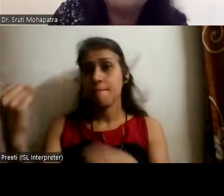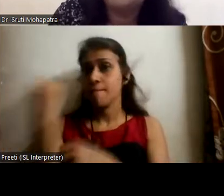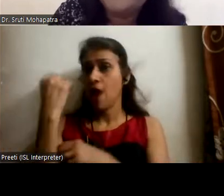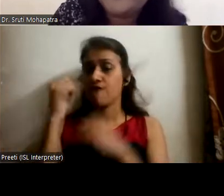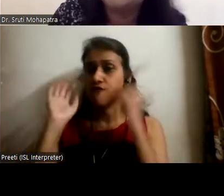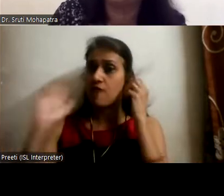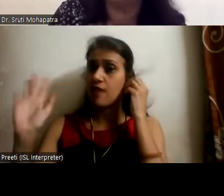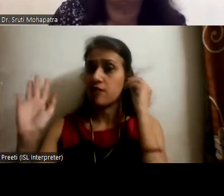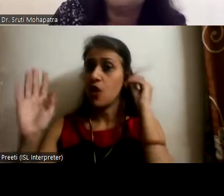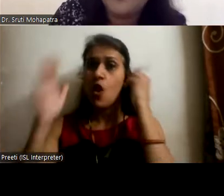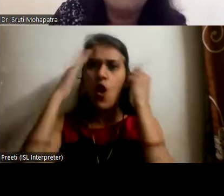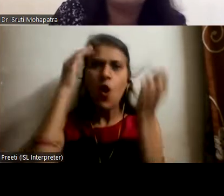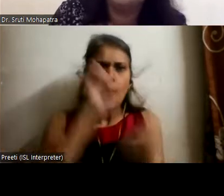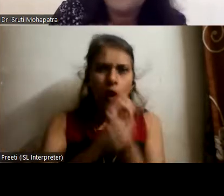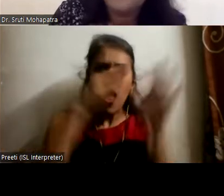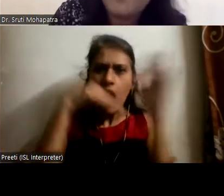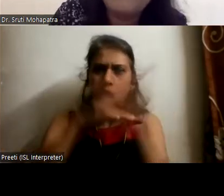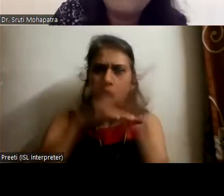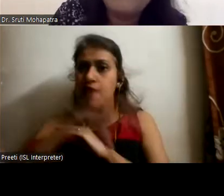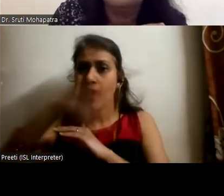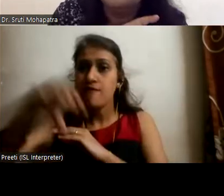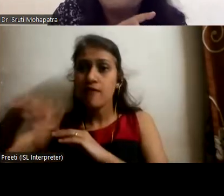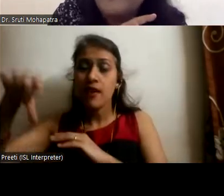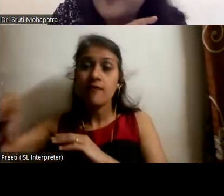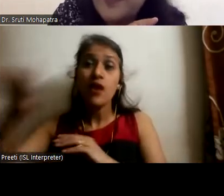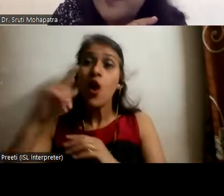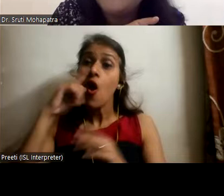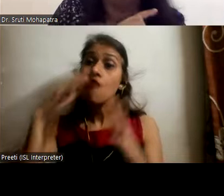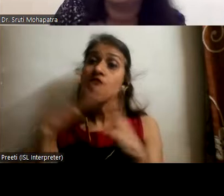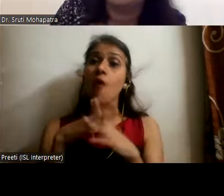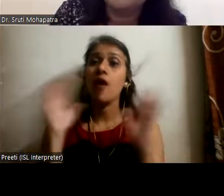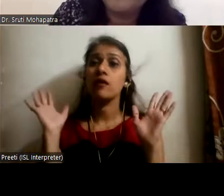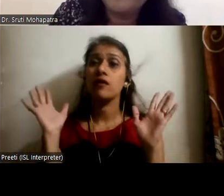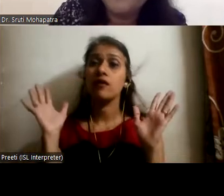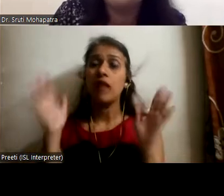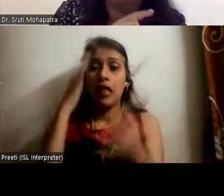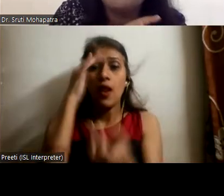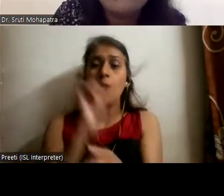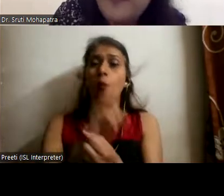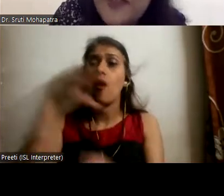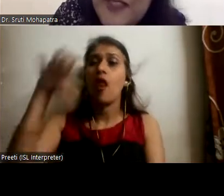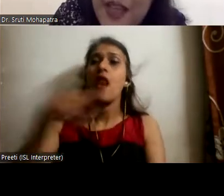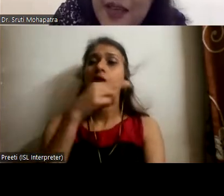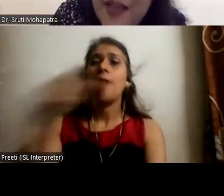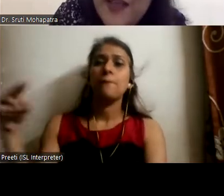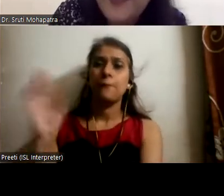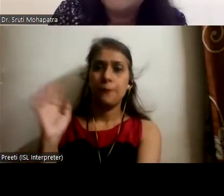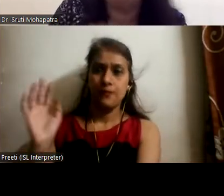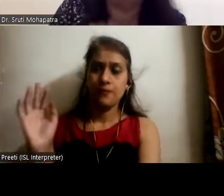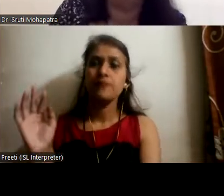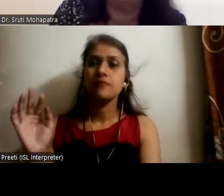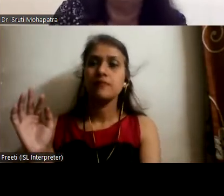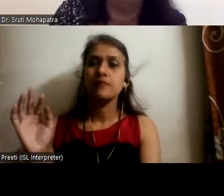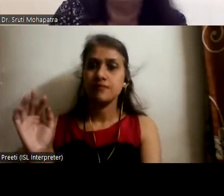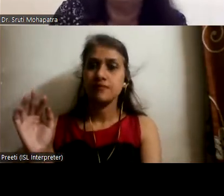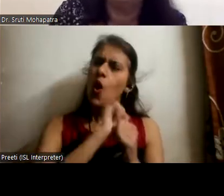Every police station has to now have a women Mahila Thana. It has to have a women's Thana in